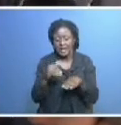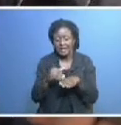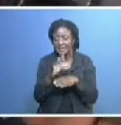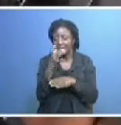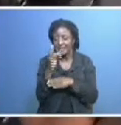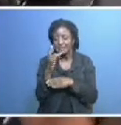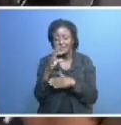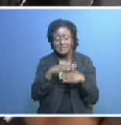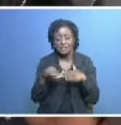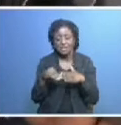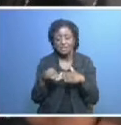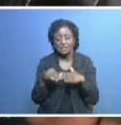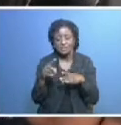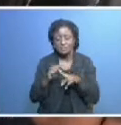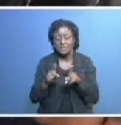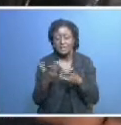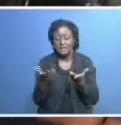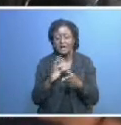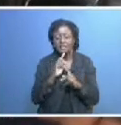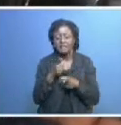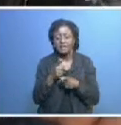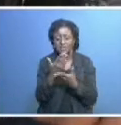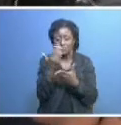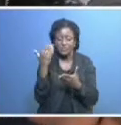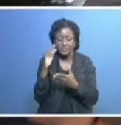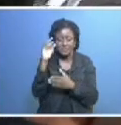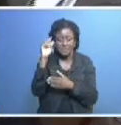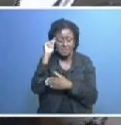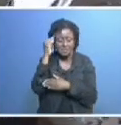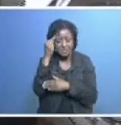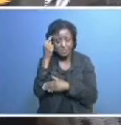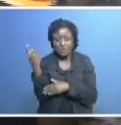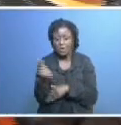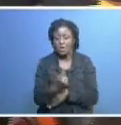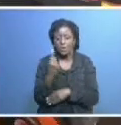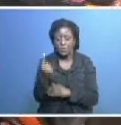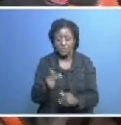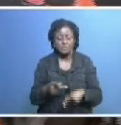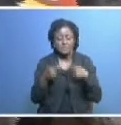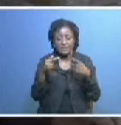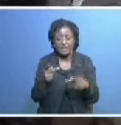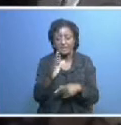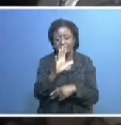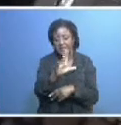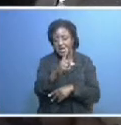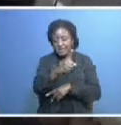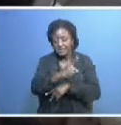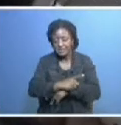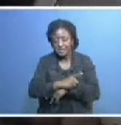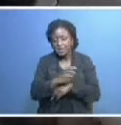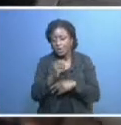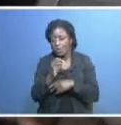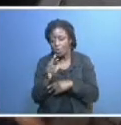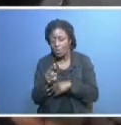facts. The previous administration and this administration have always provided a 5-day test or a 2-day test,